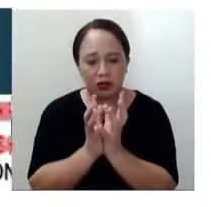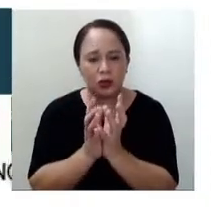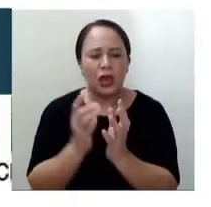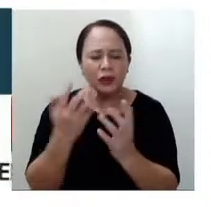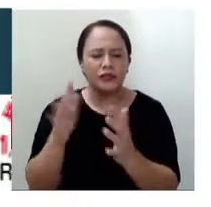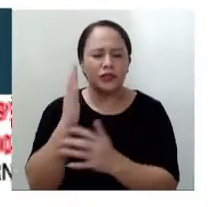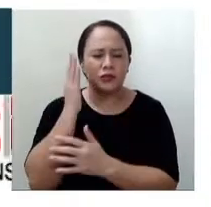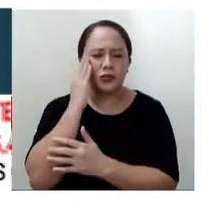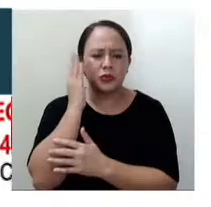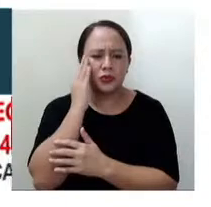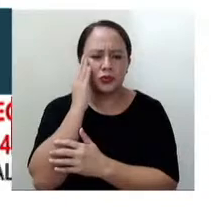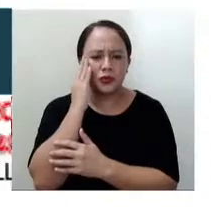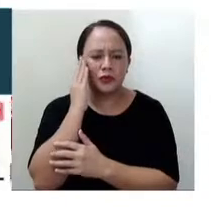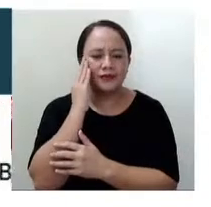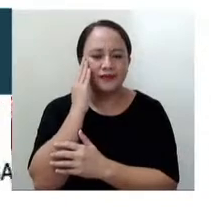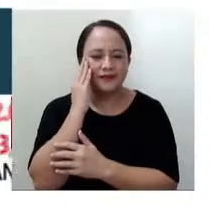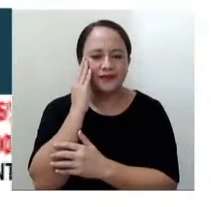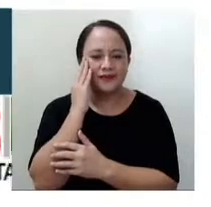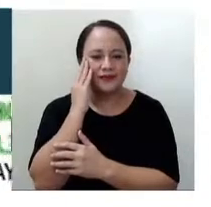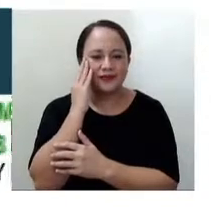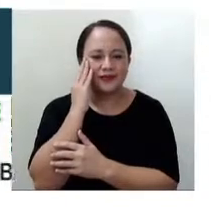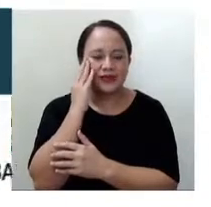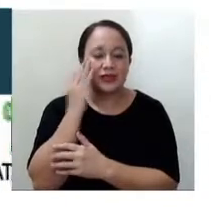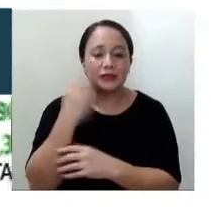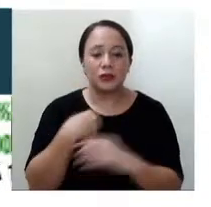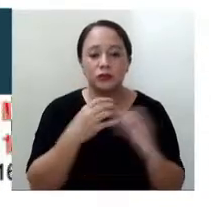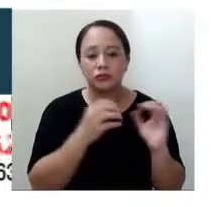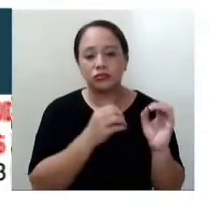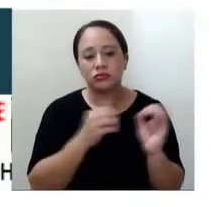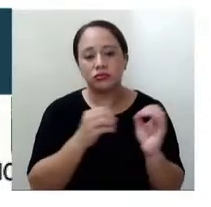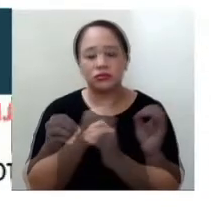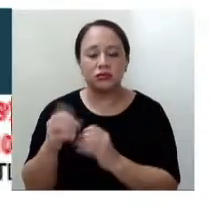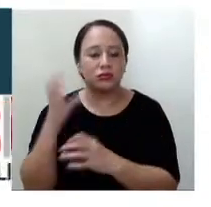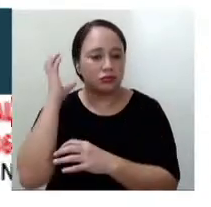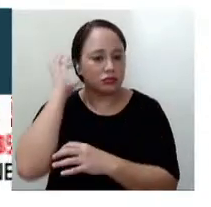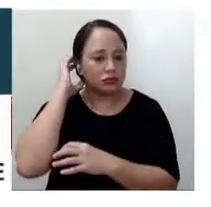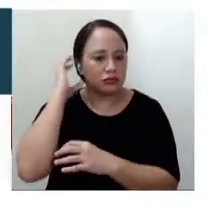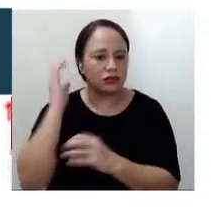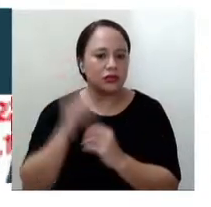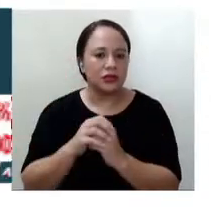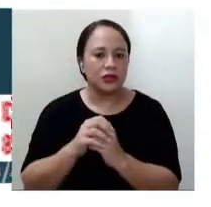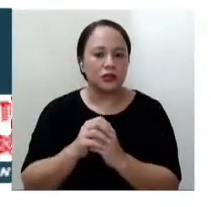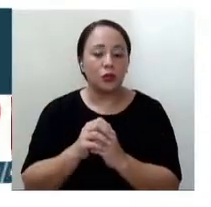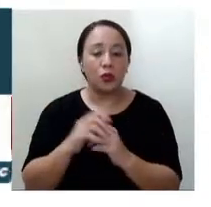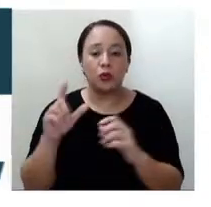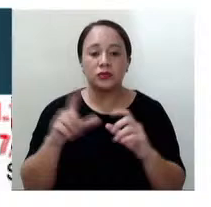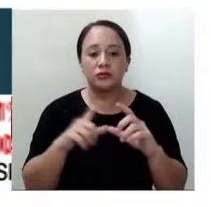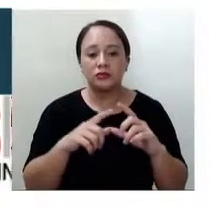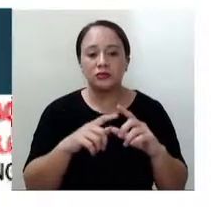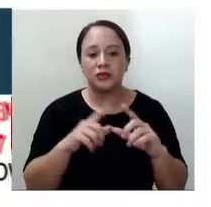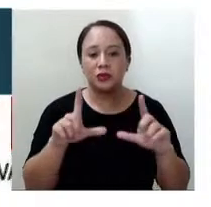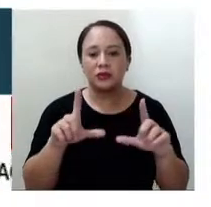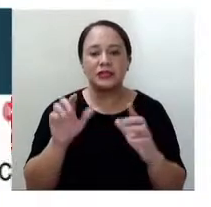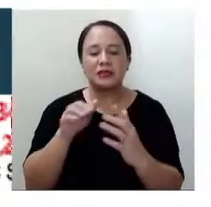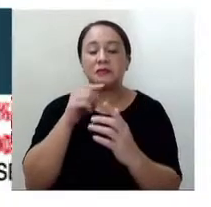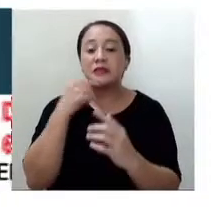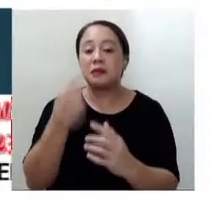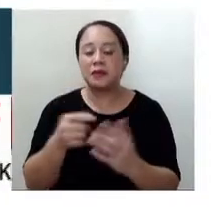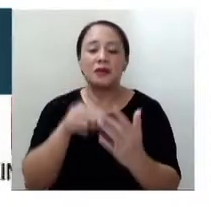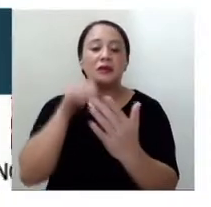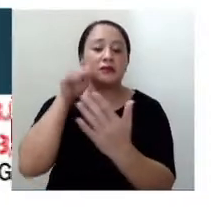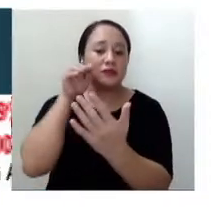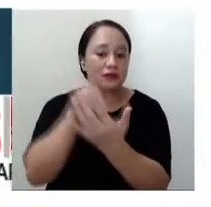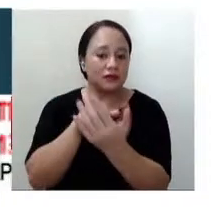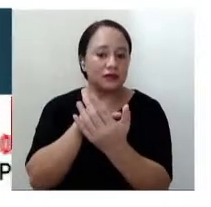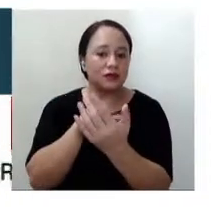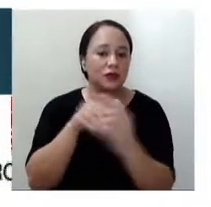that the sort of operations in Mindanao are labeled as a war on terror by Philippines